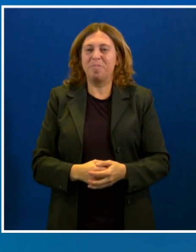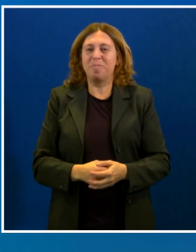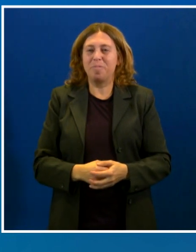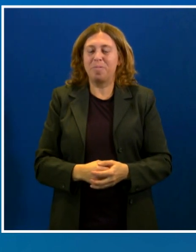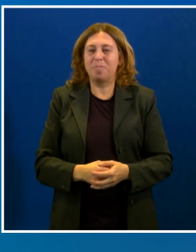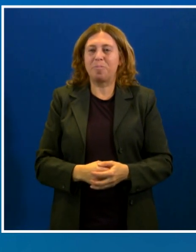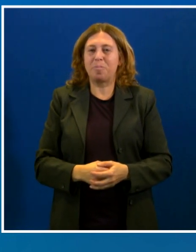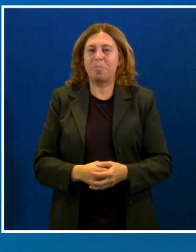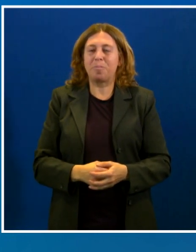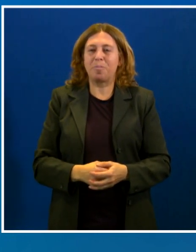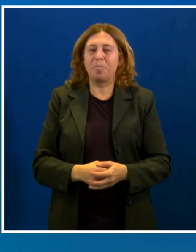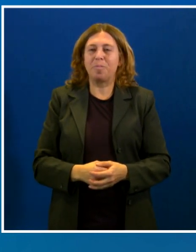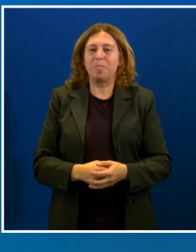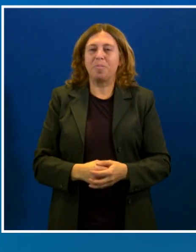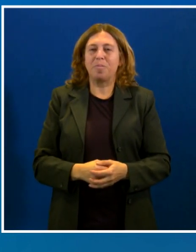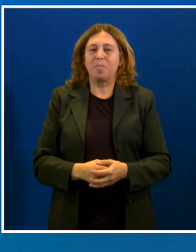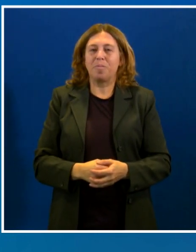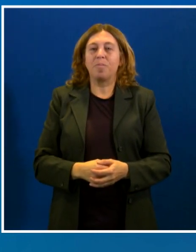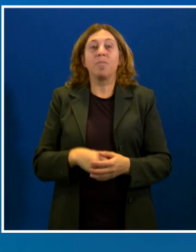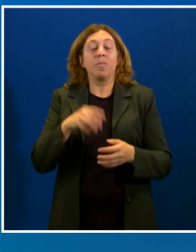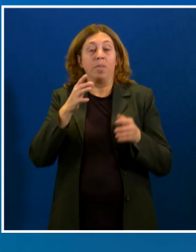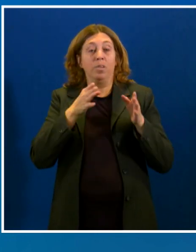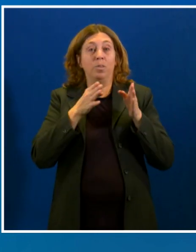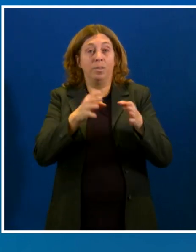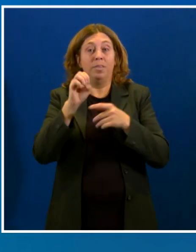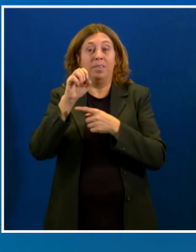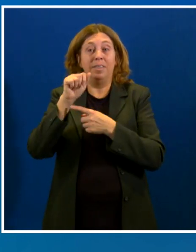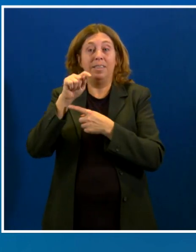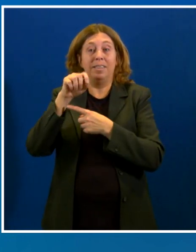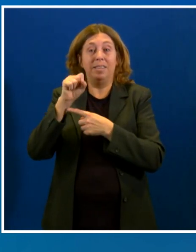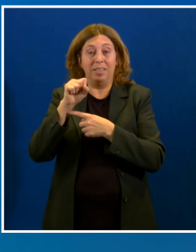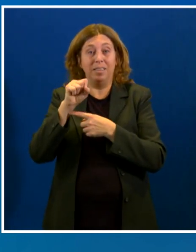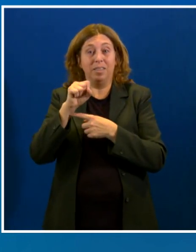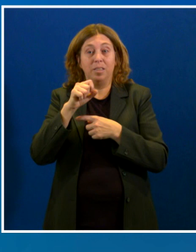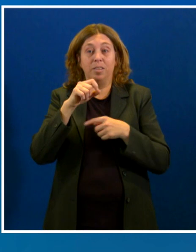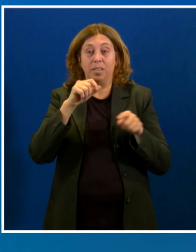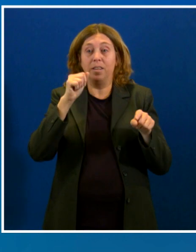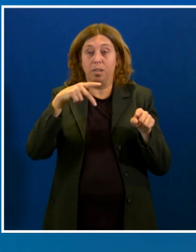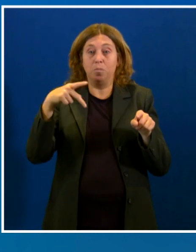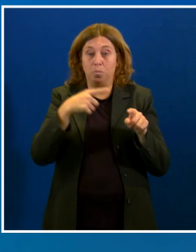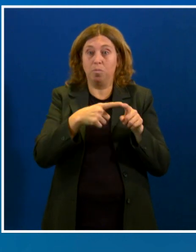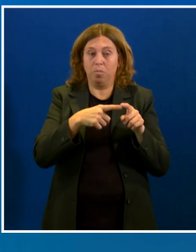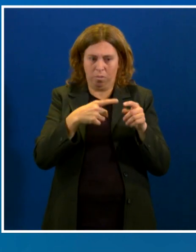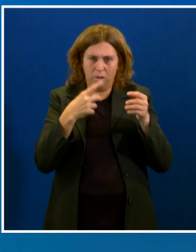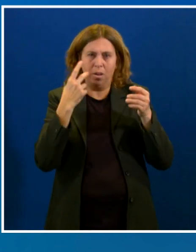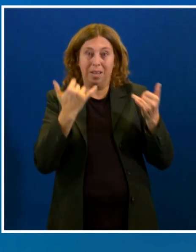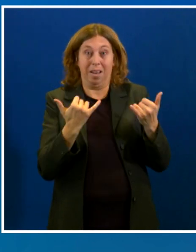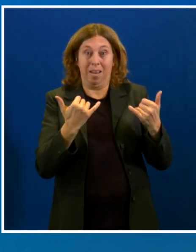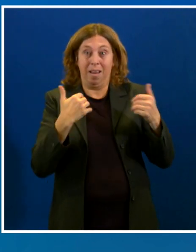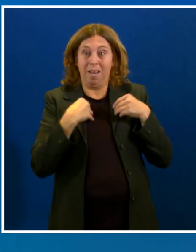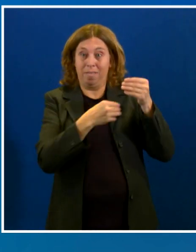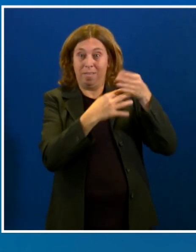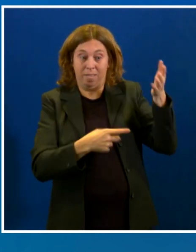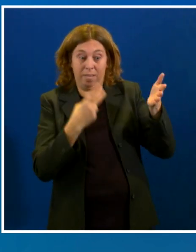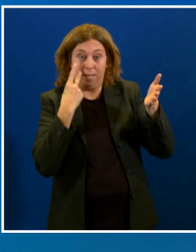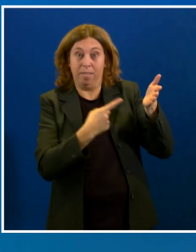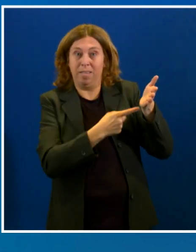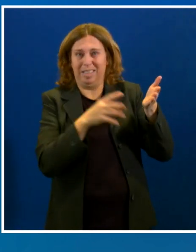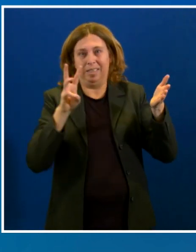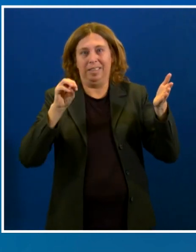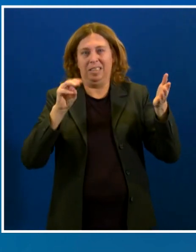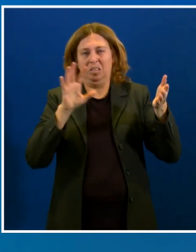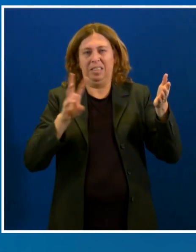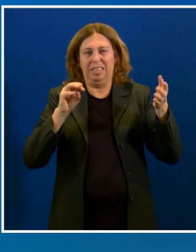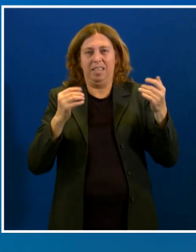that already has more than 60 of our local businesses through the city's free